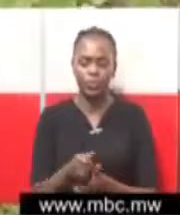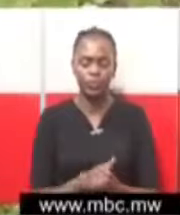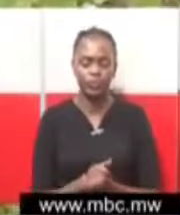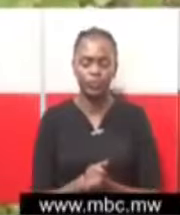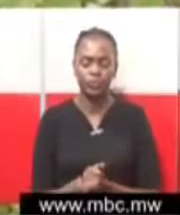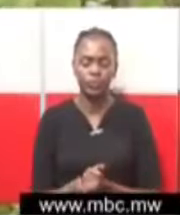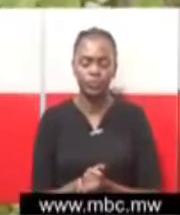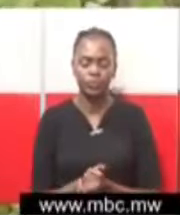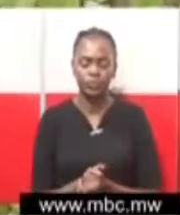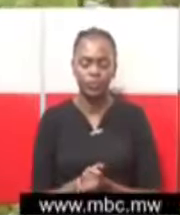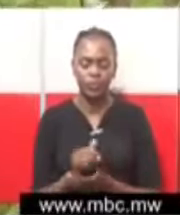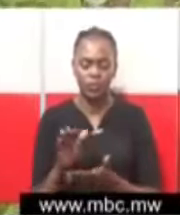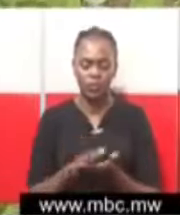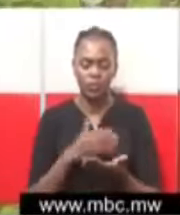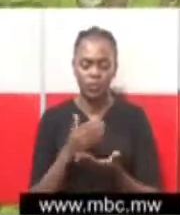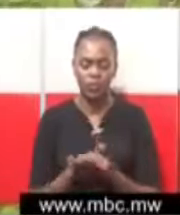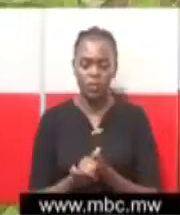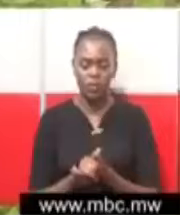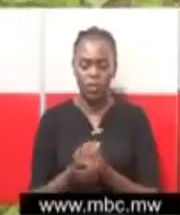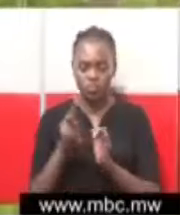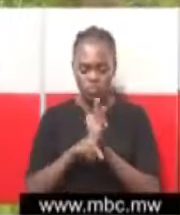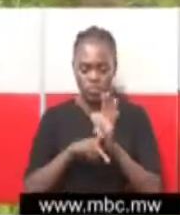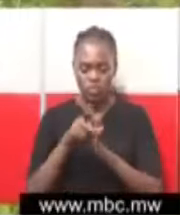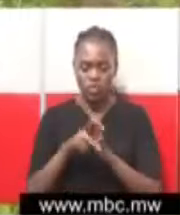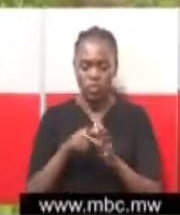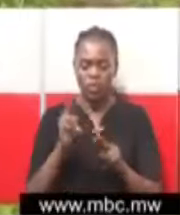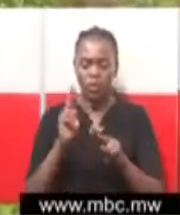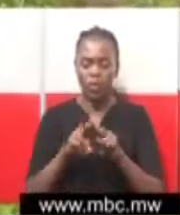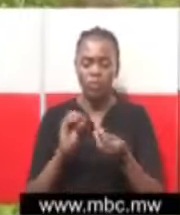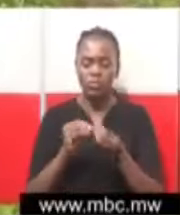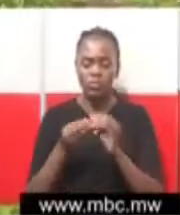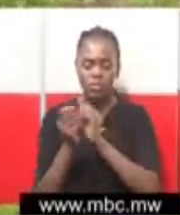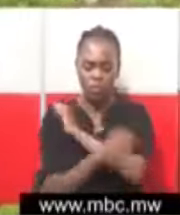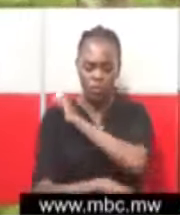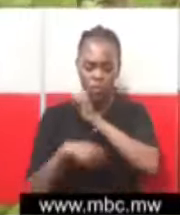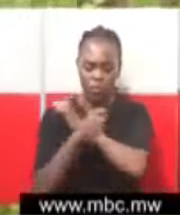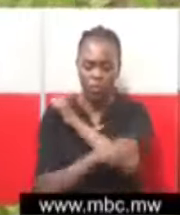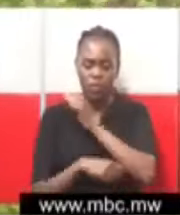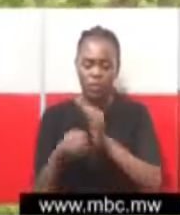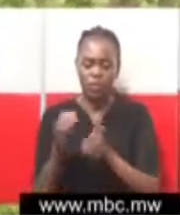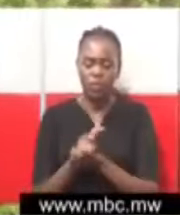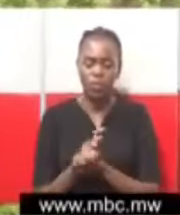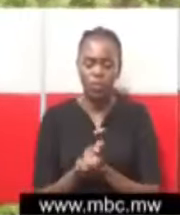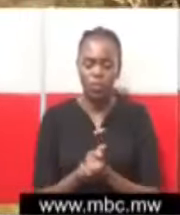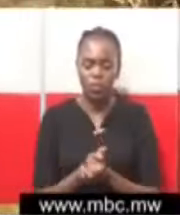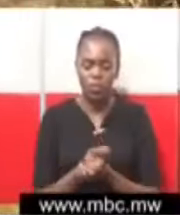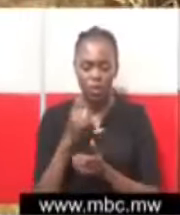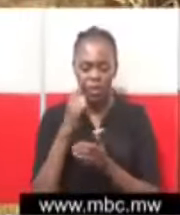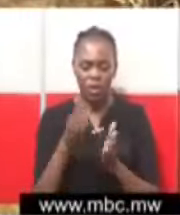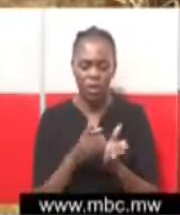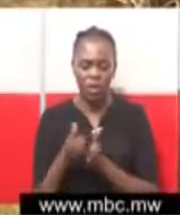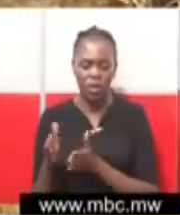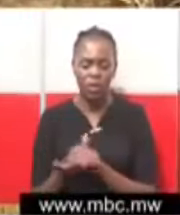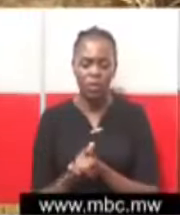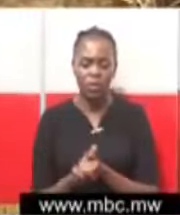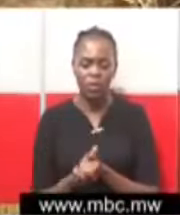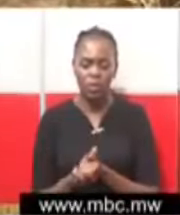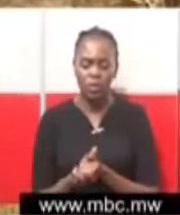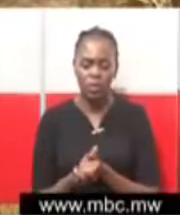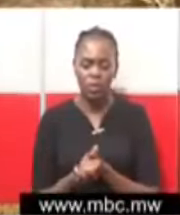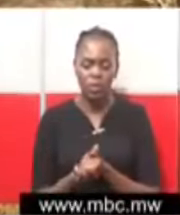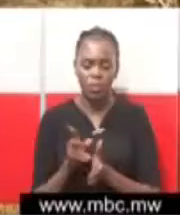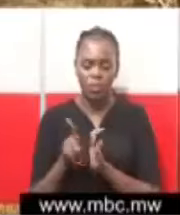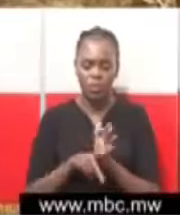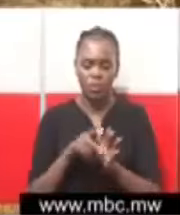Due to high demand for the project in rural areas, Farm Say Coordinator in the Northern Region, Jesse Njiko, says